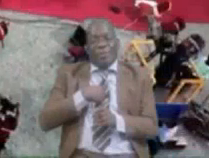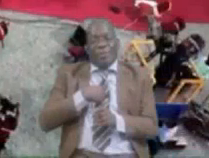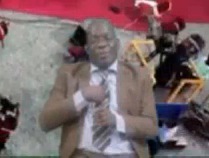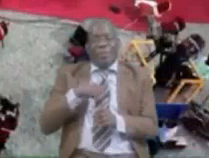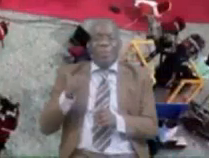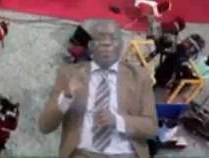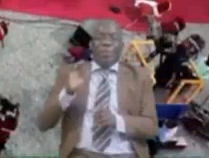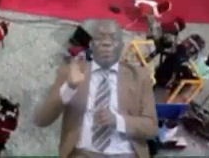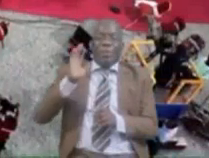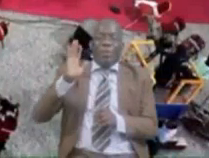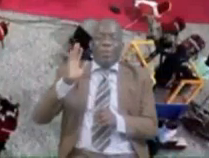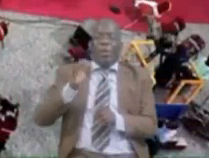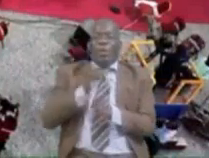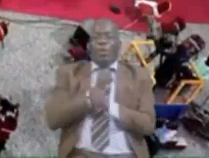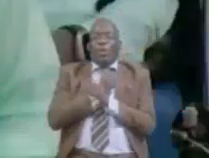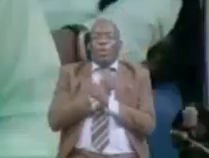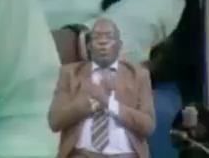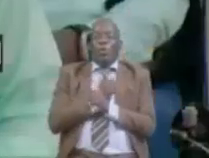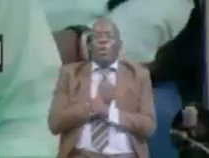No snowman.